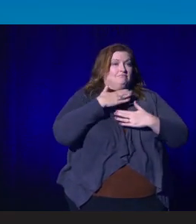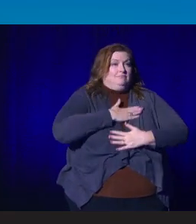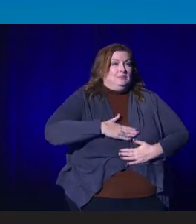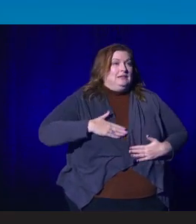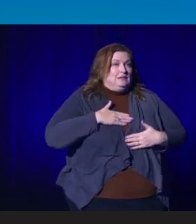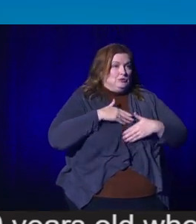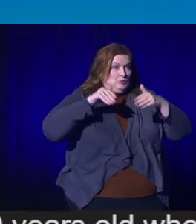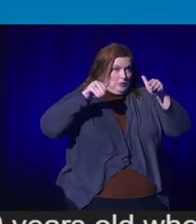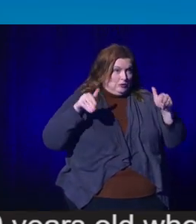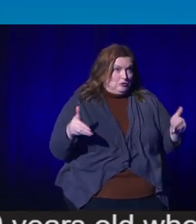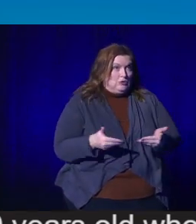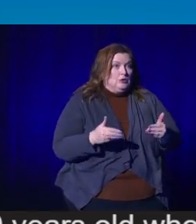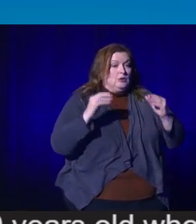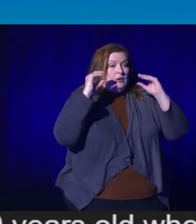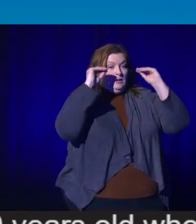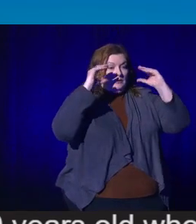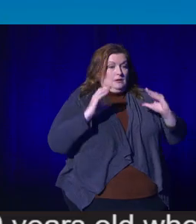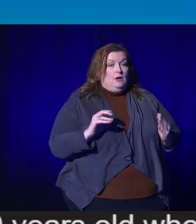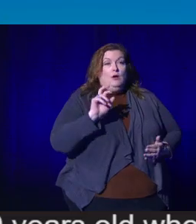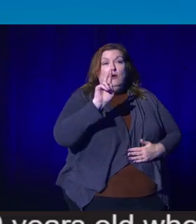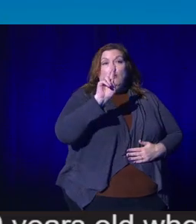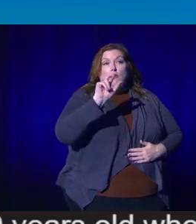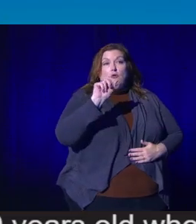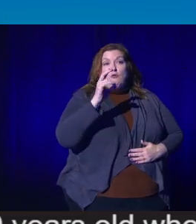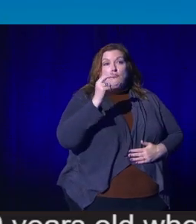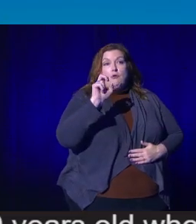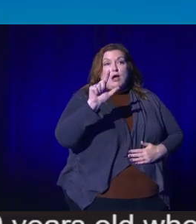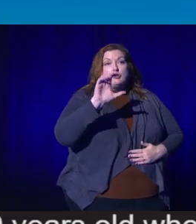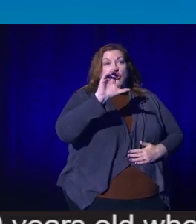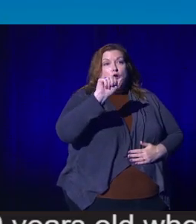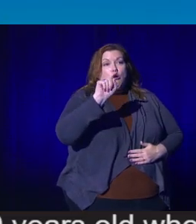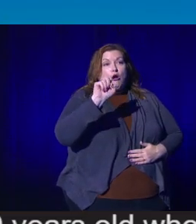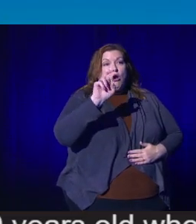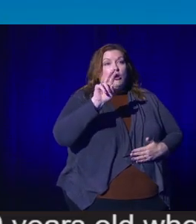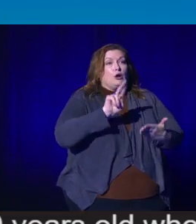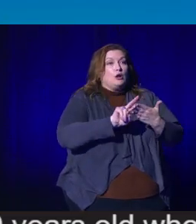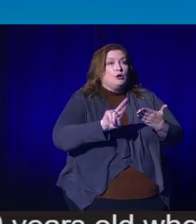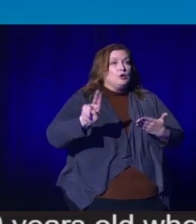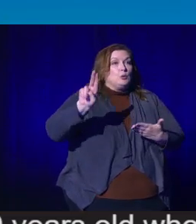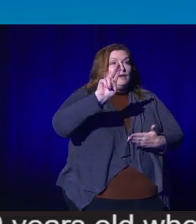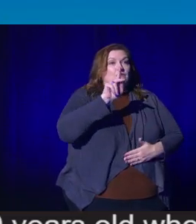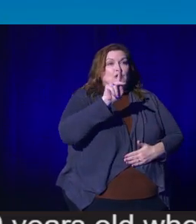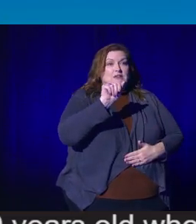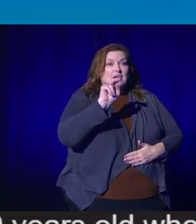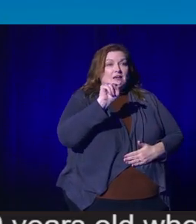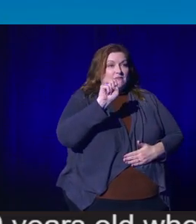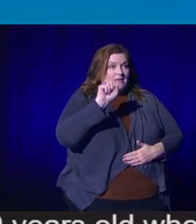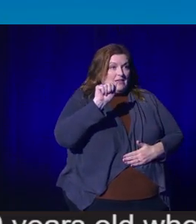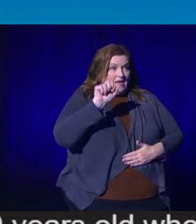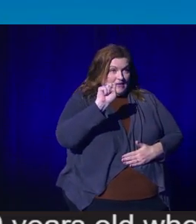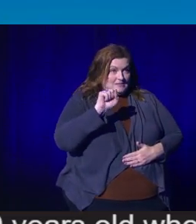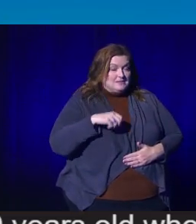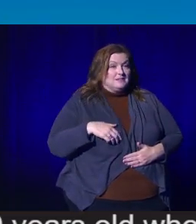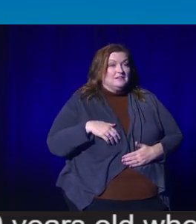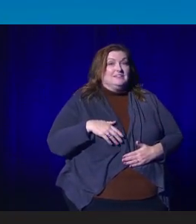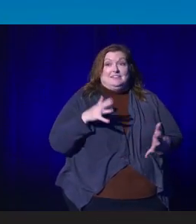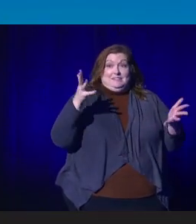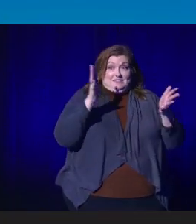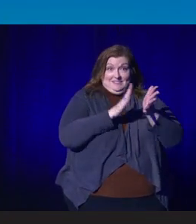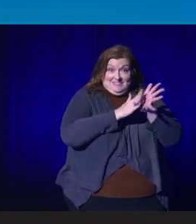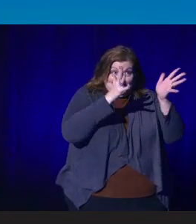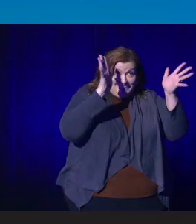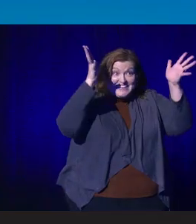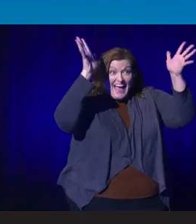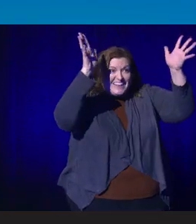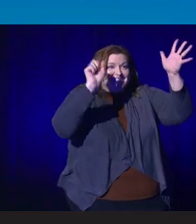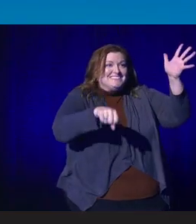pleased to introduce Professor Rachel Carter of the University of Kansas. Dr. Carter, yes.